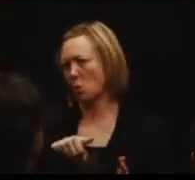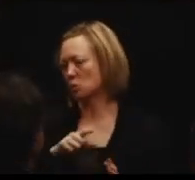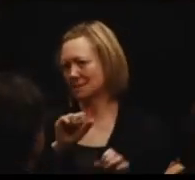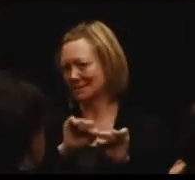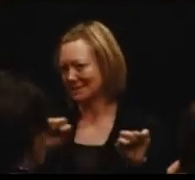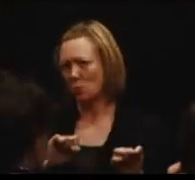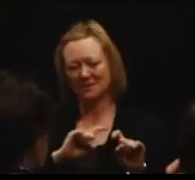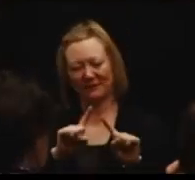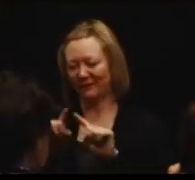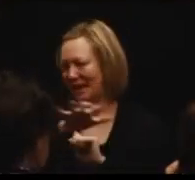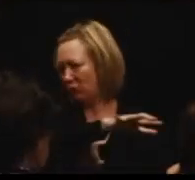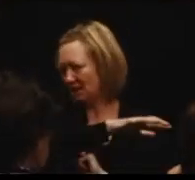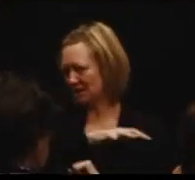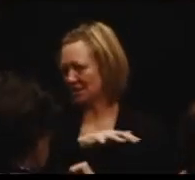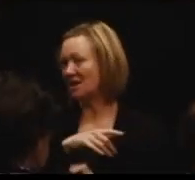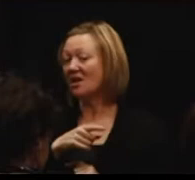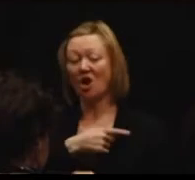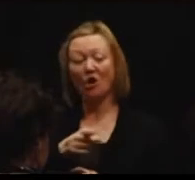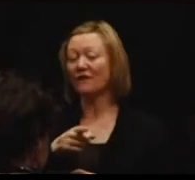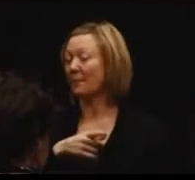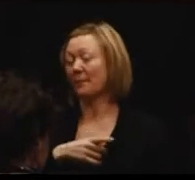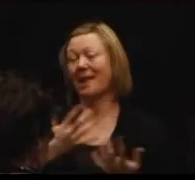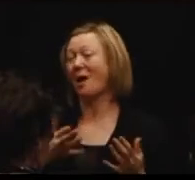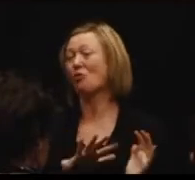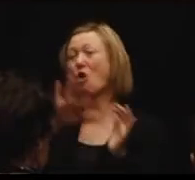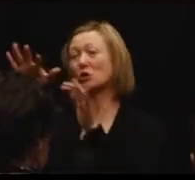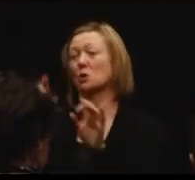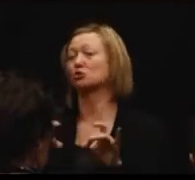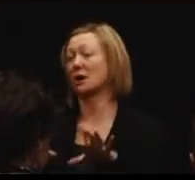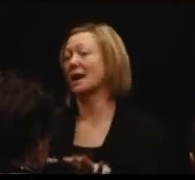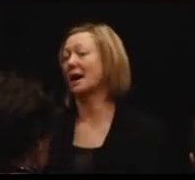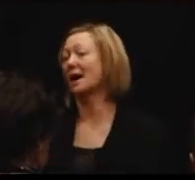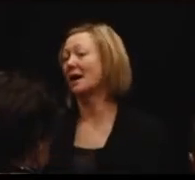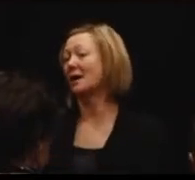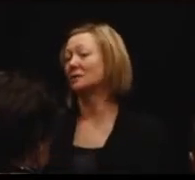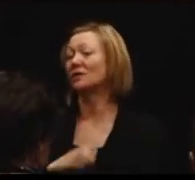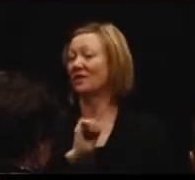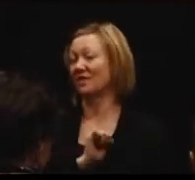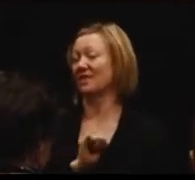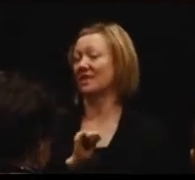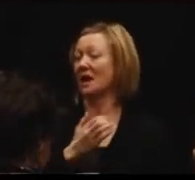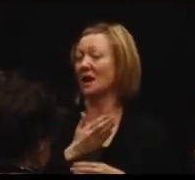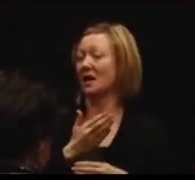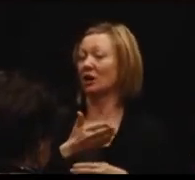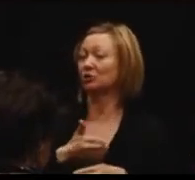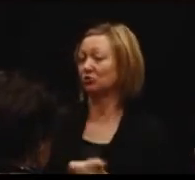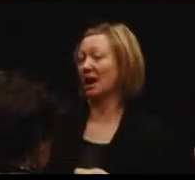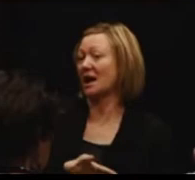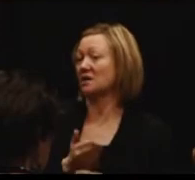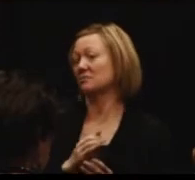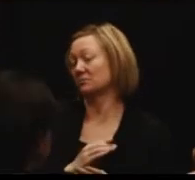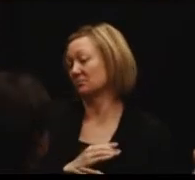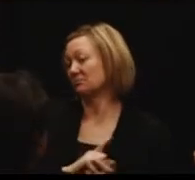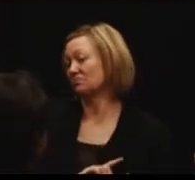Basically, I mean, a lot of those guys now have gone over to Australia to ply their trade there.